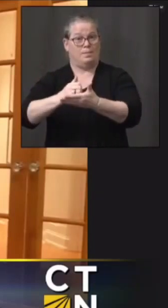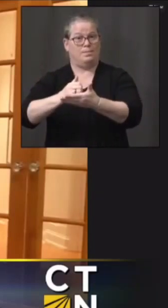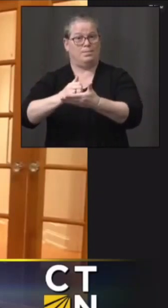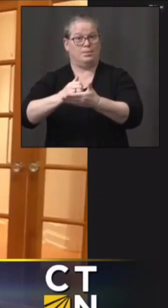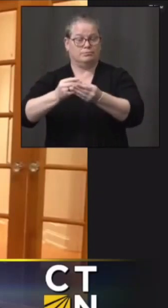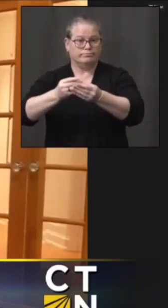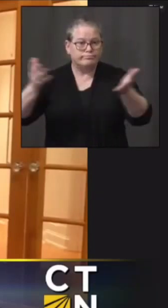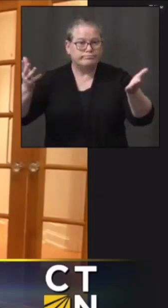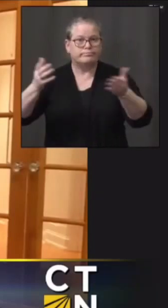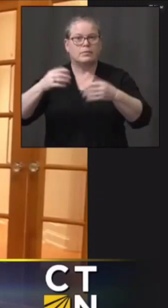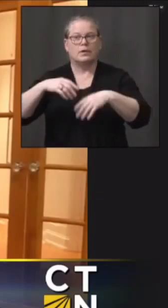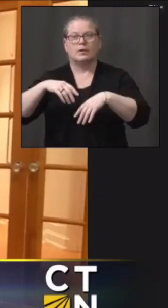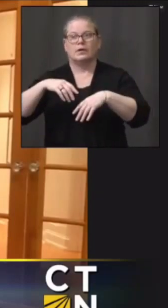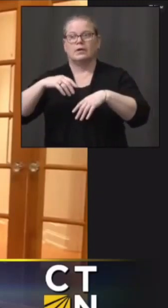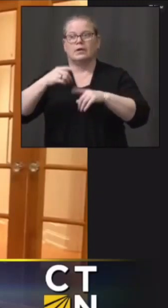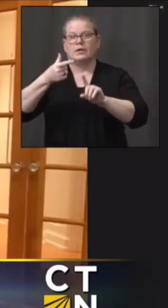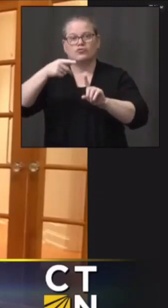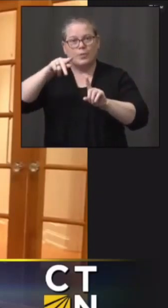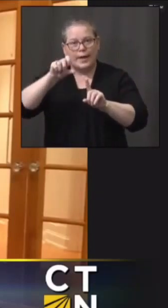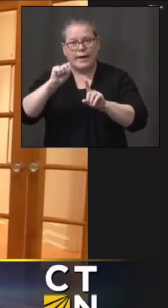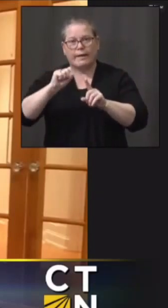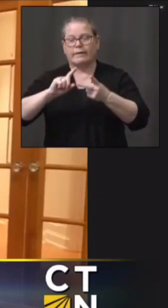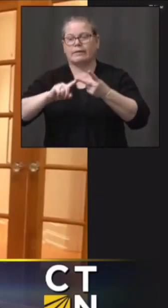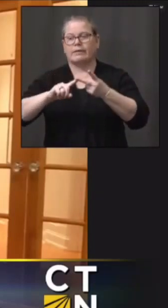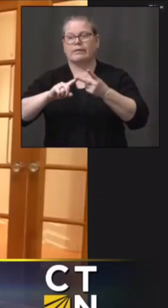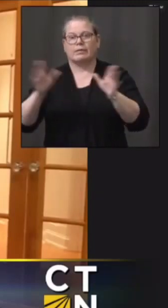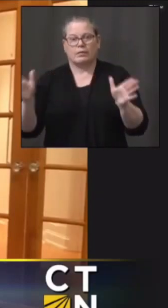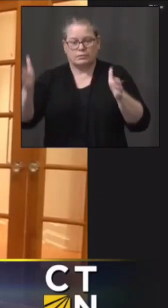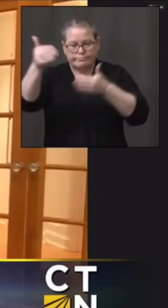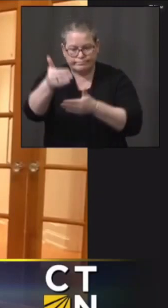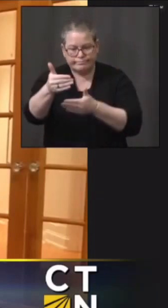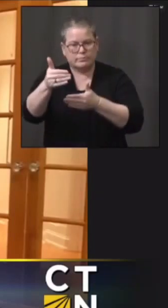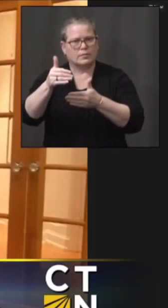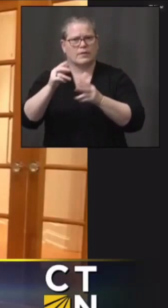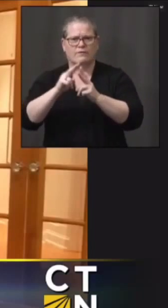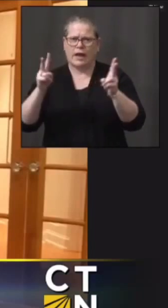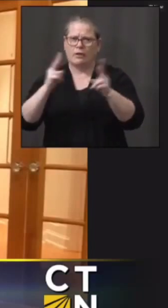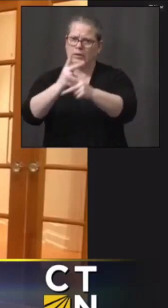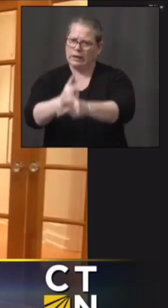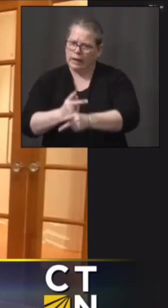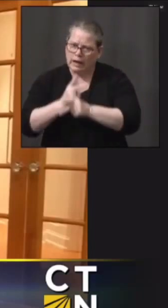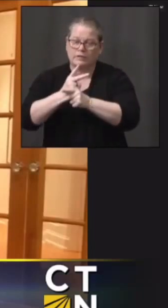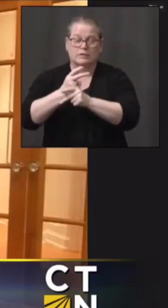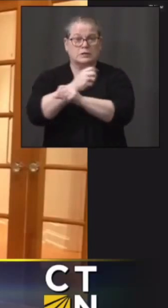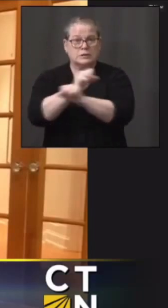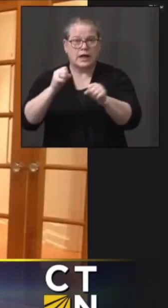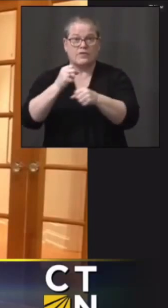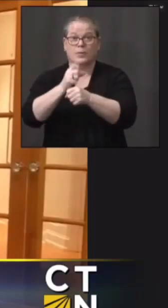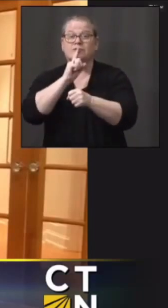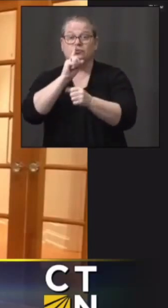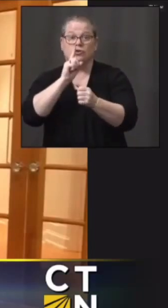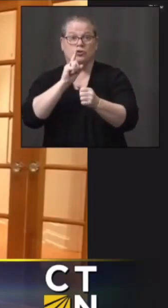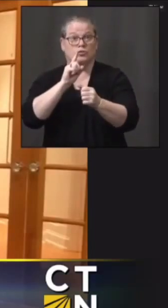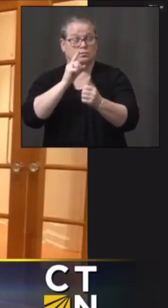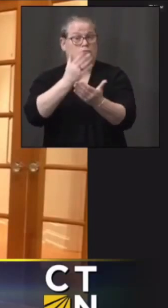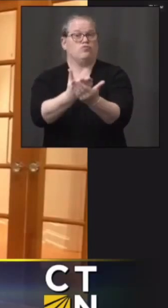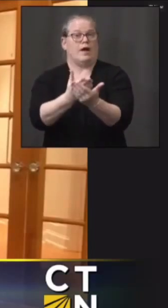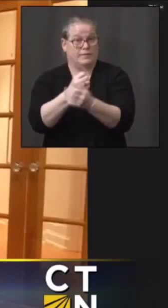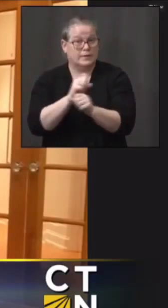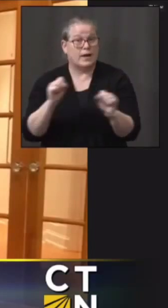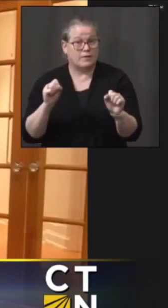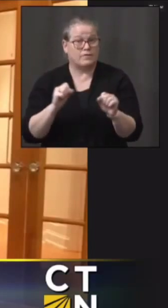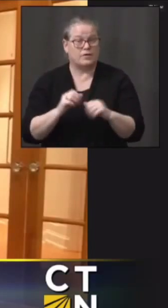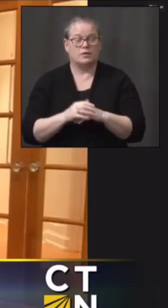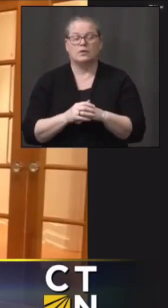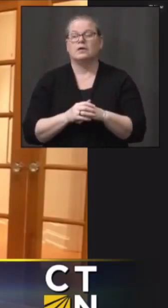all of the shipping containers. They're taking extraordinary precautions and safety to make sure they get where they're going safely. From there, they